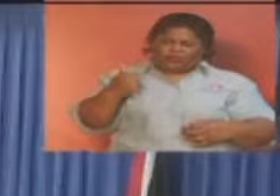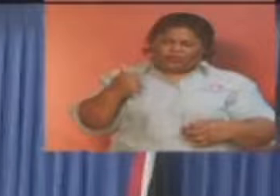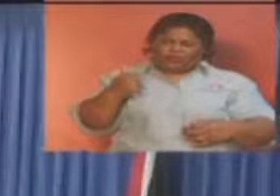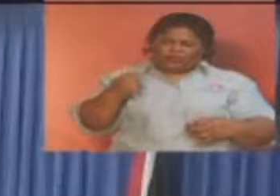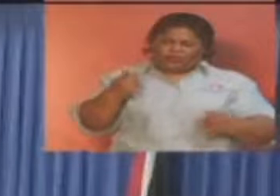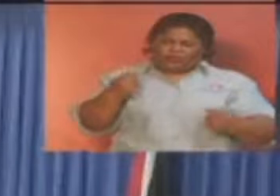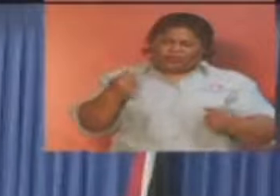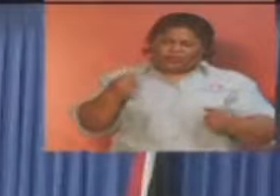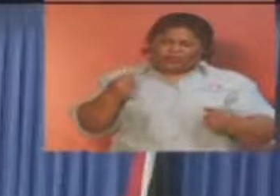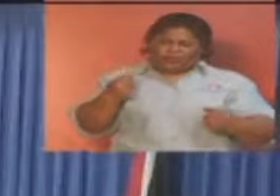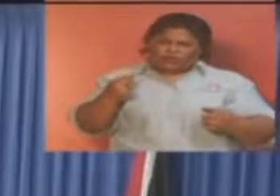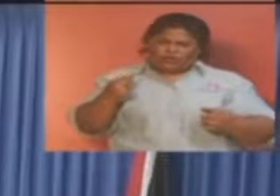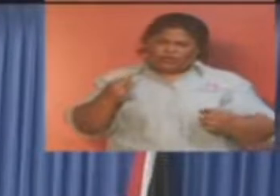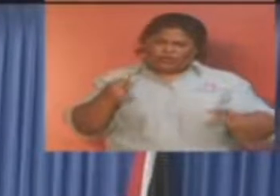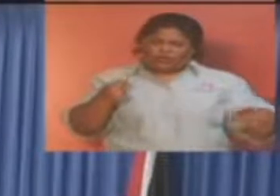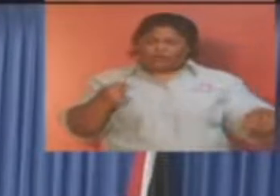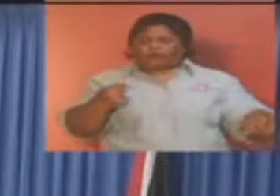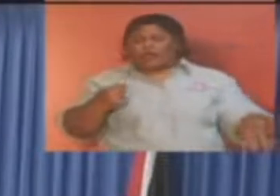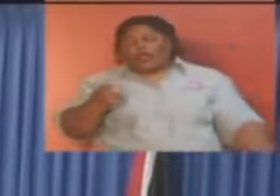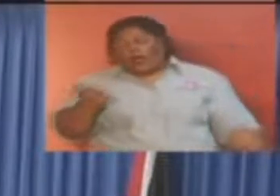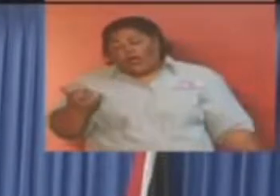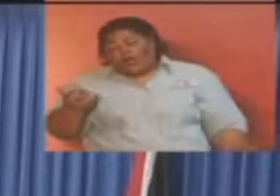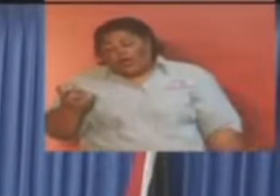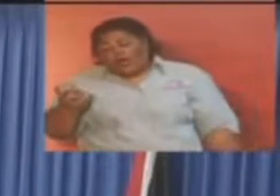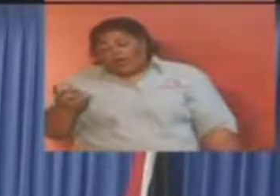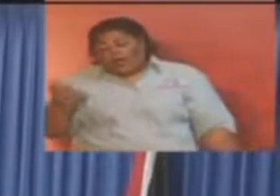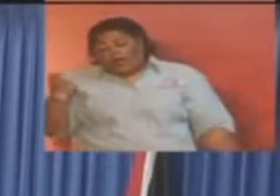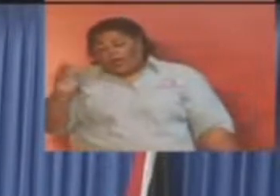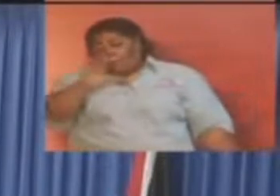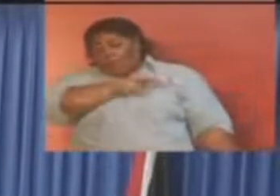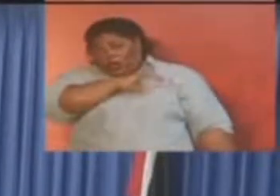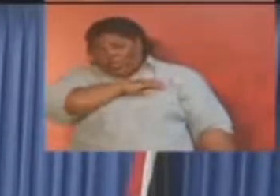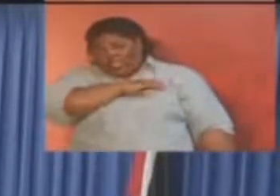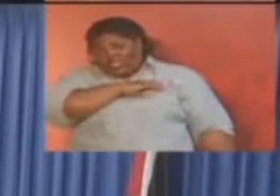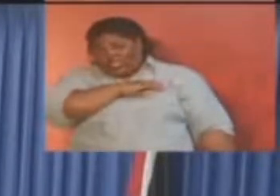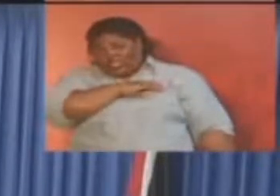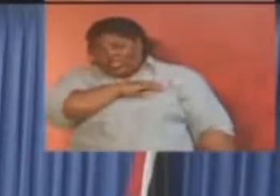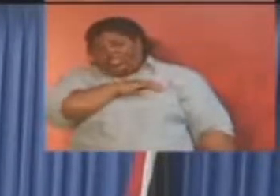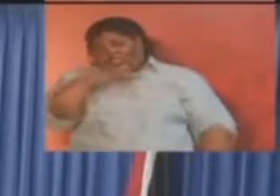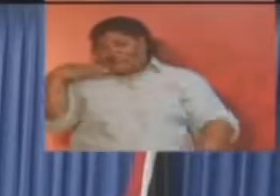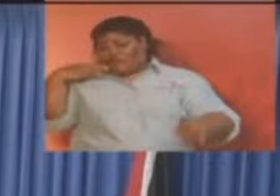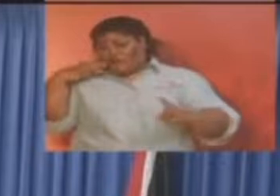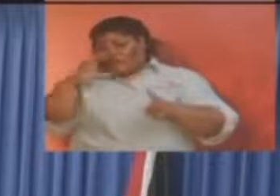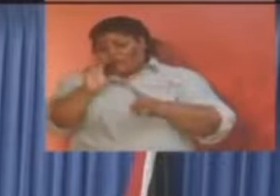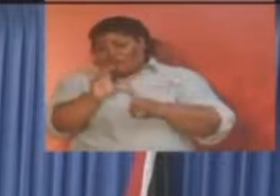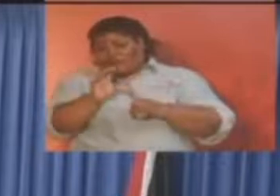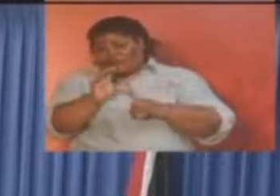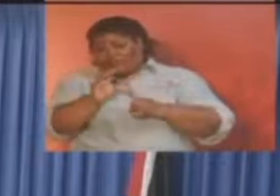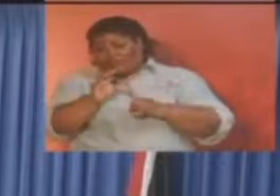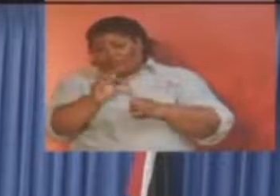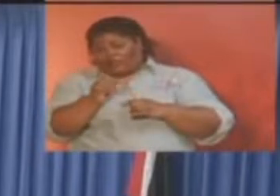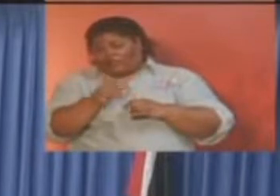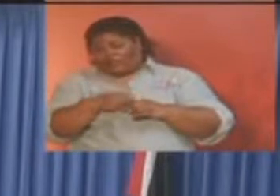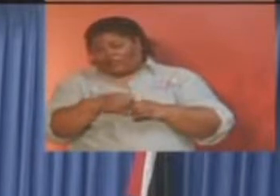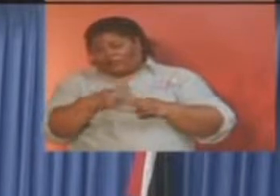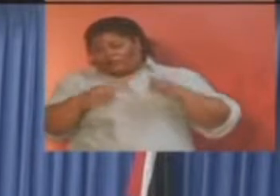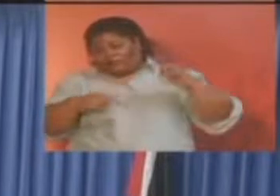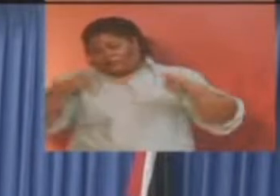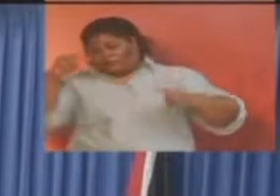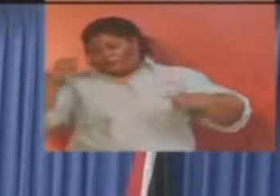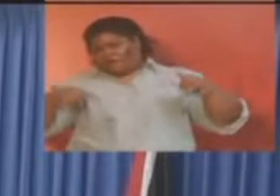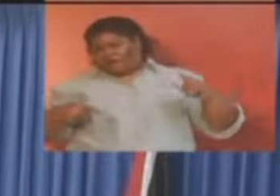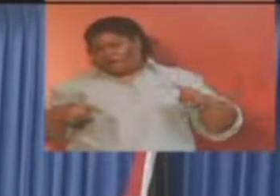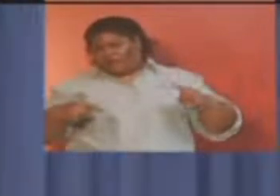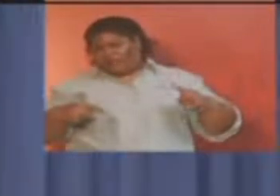the police has broad responsibilities to point out, to coerce, to